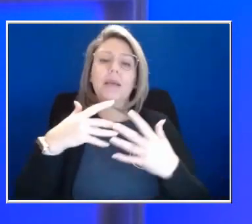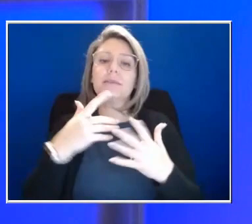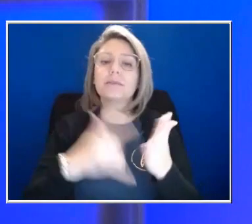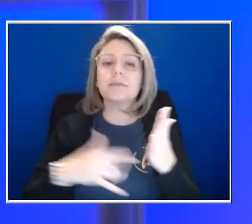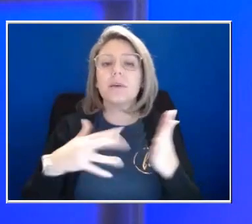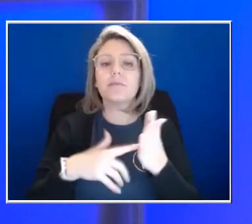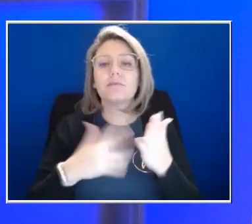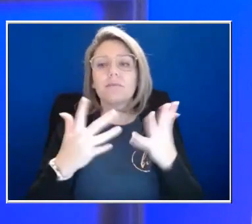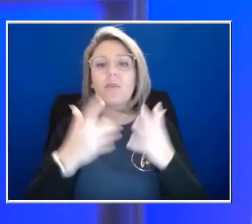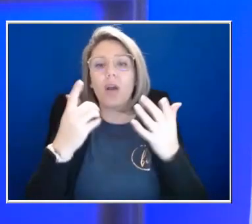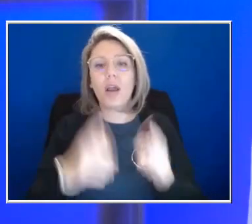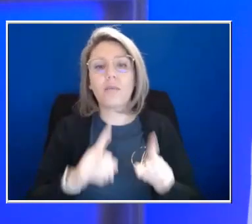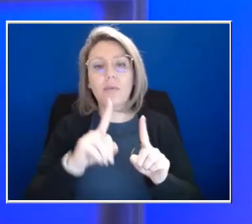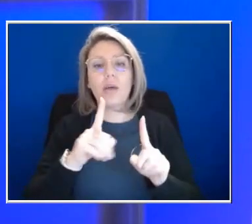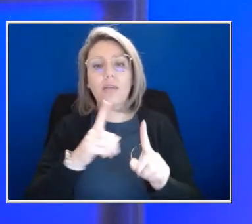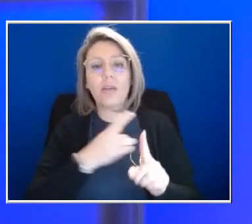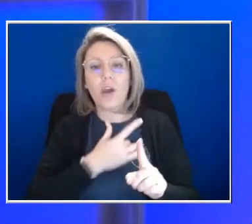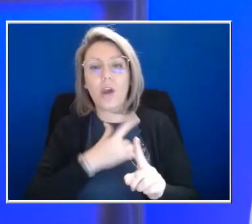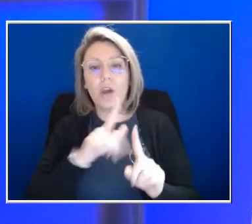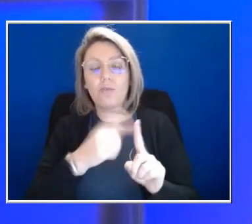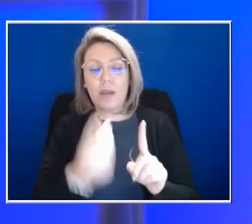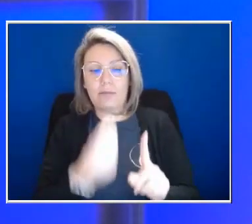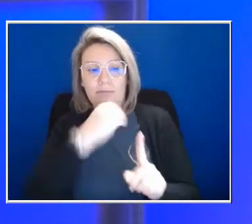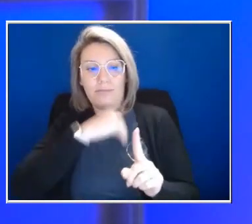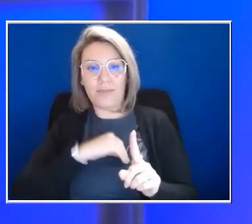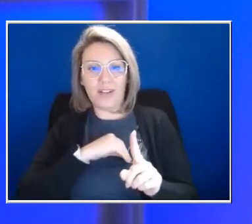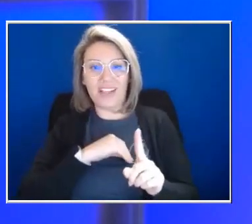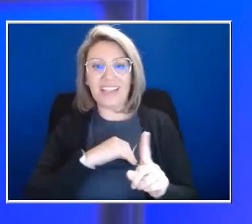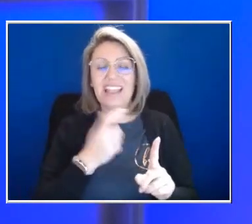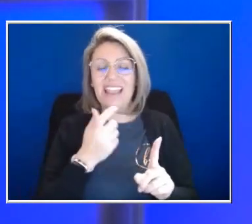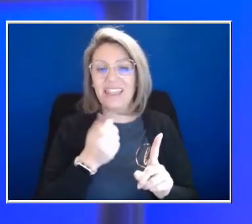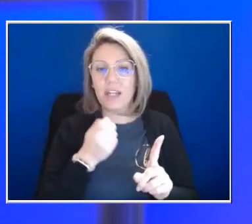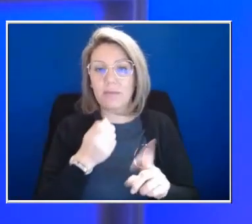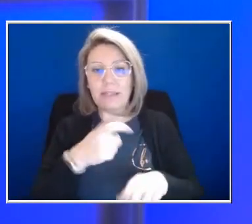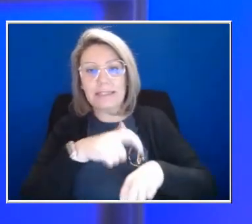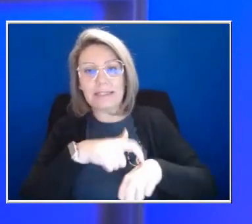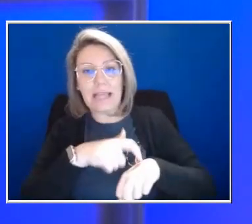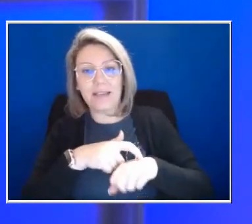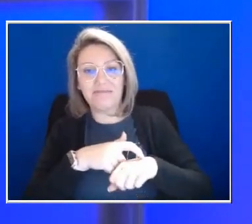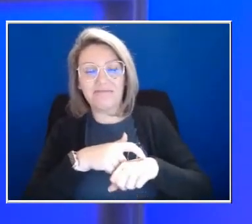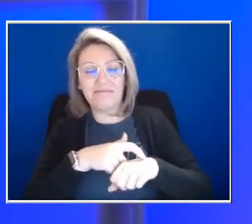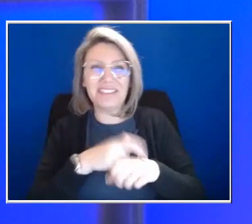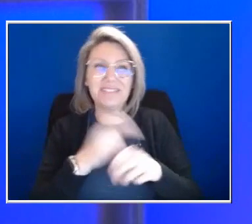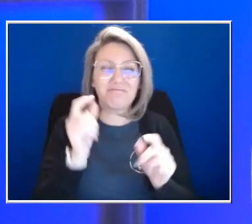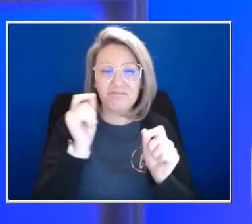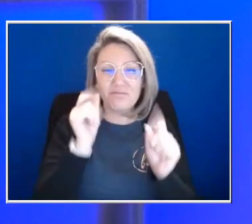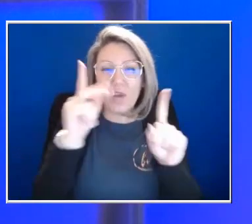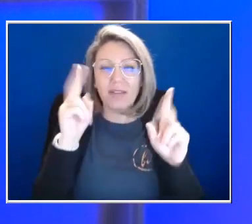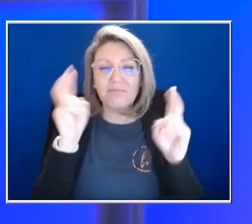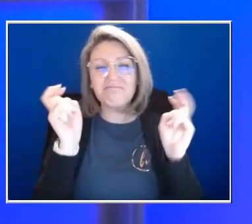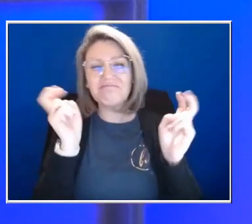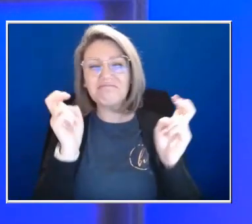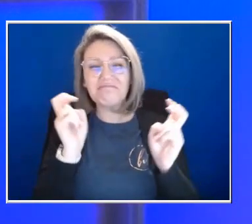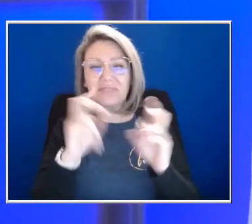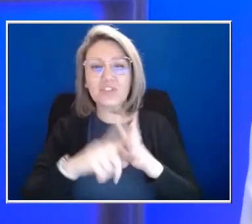when we implant them, sometimes they do take a little bit of time to wake back up. And so what ECMO allows is